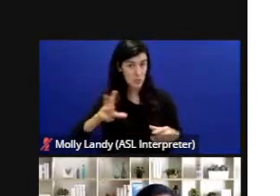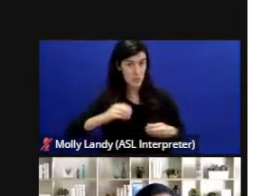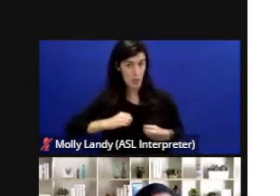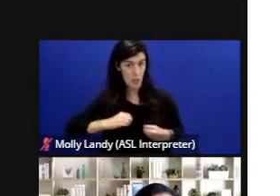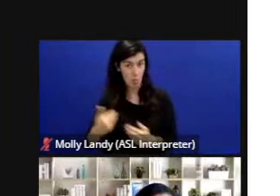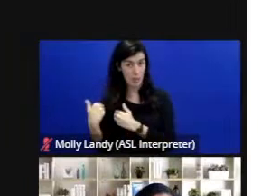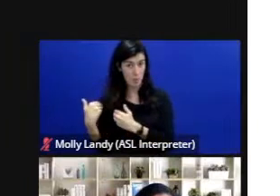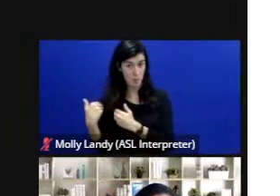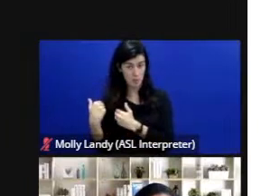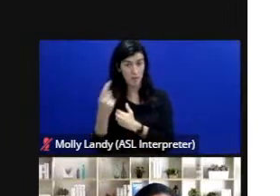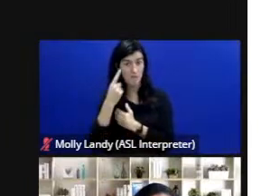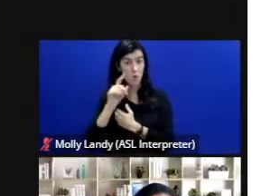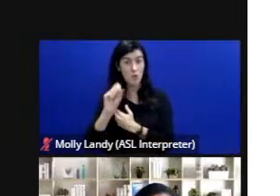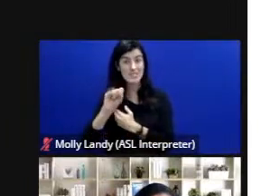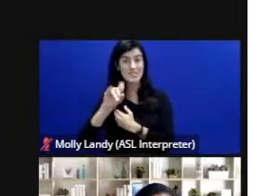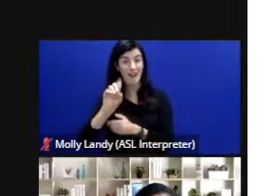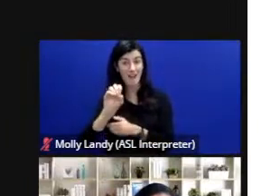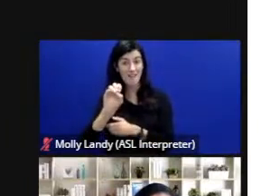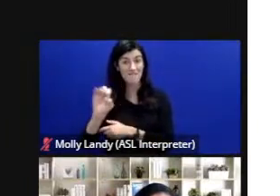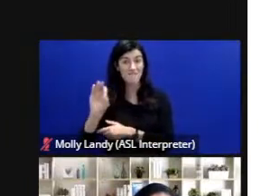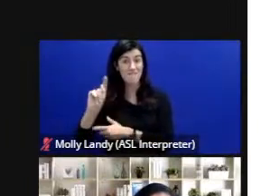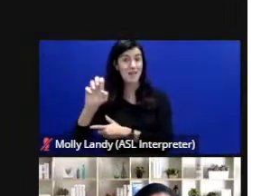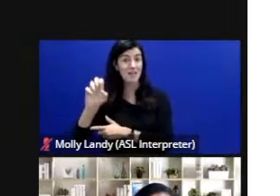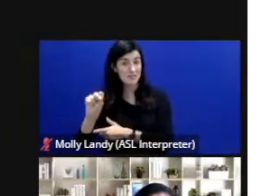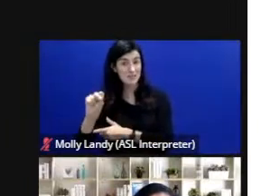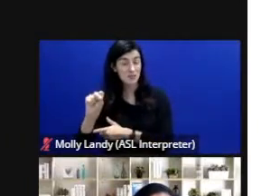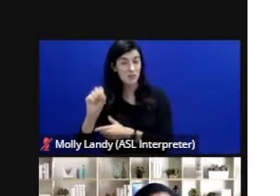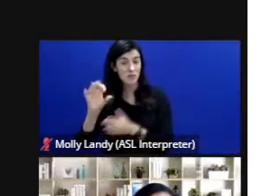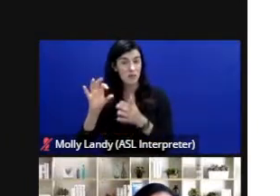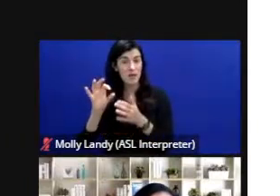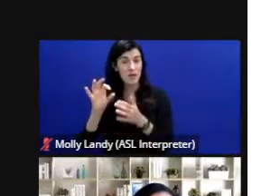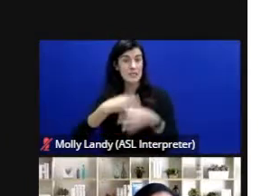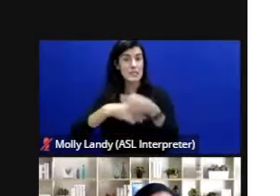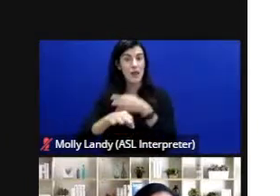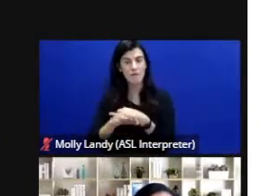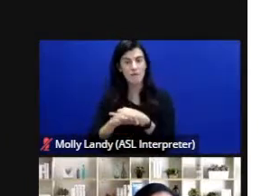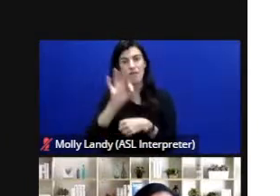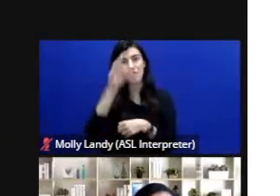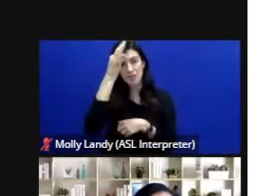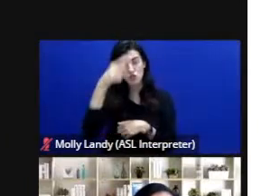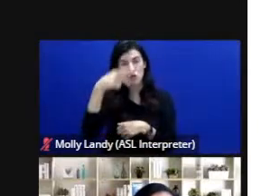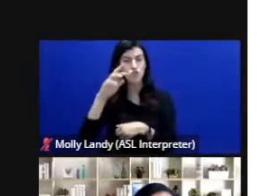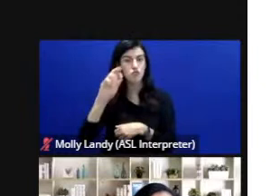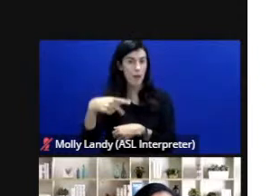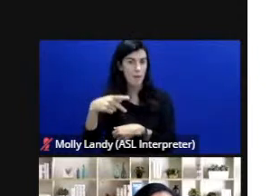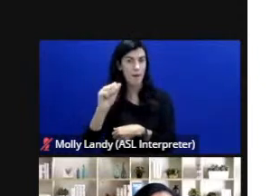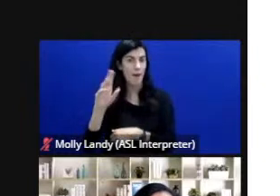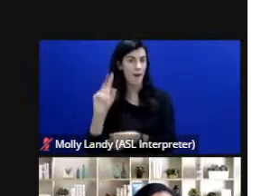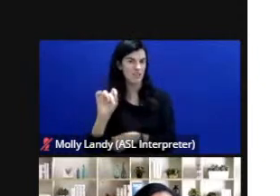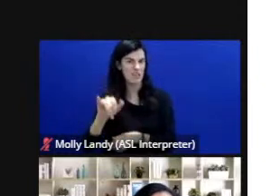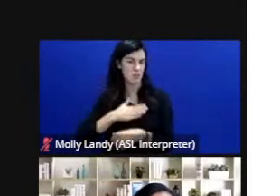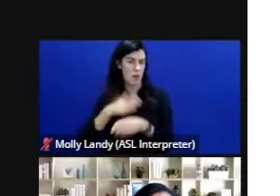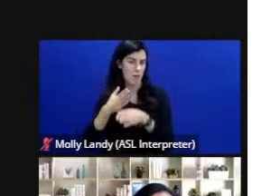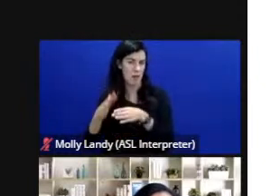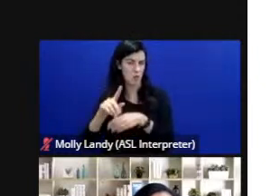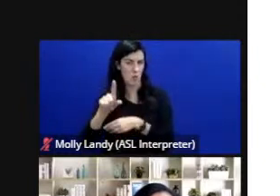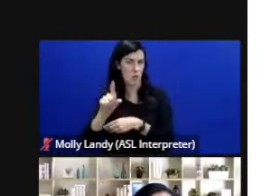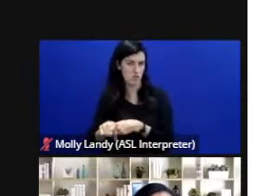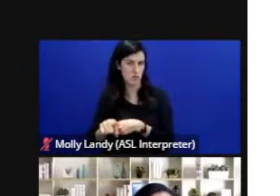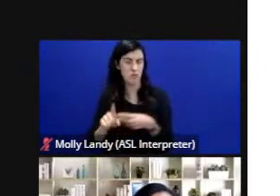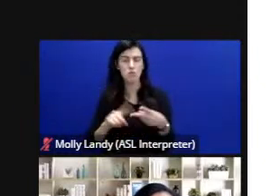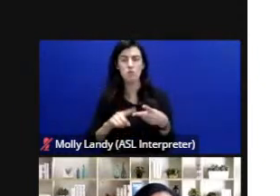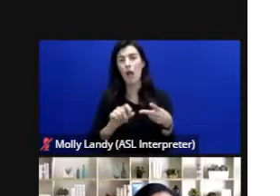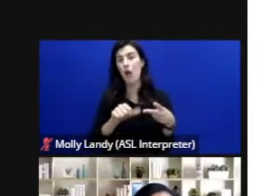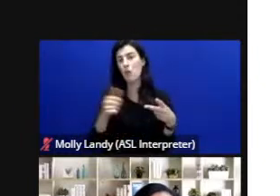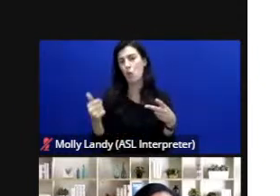of the side effects in lieu of the PrEP Act, the federal PrEP Act, is the main question. And I guess the other one just